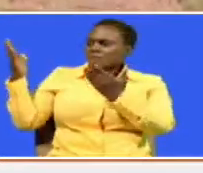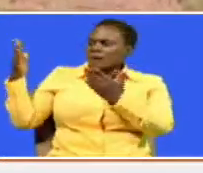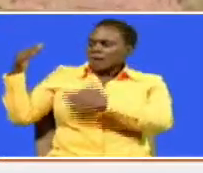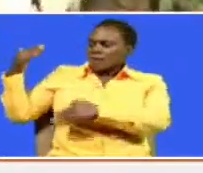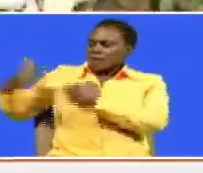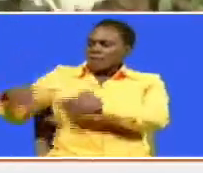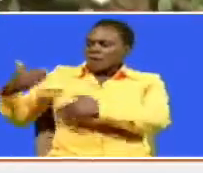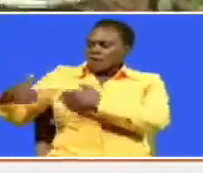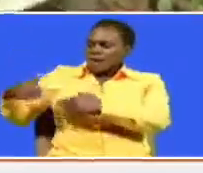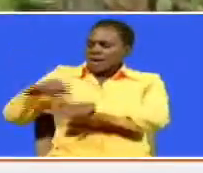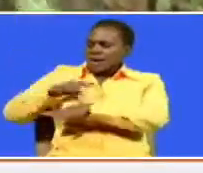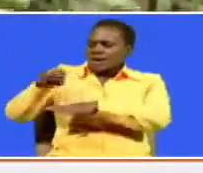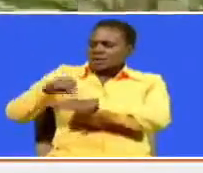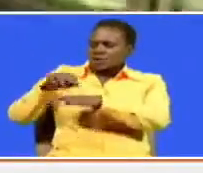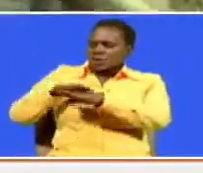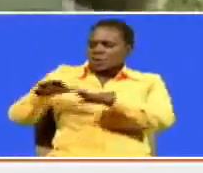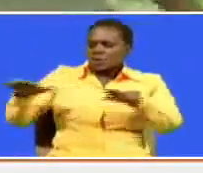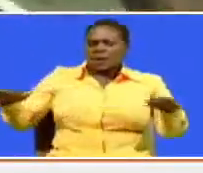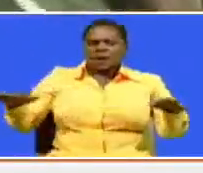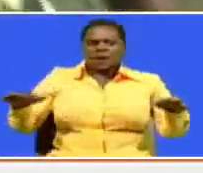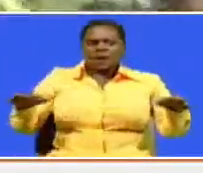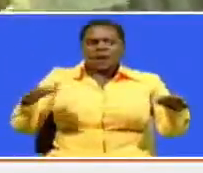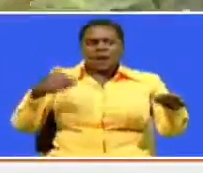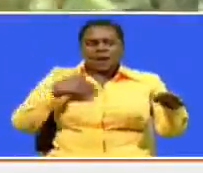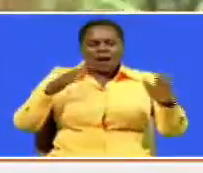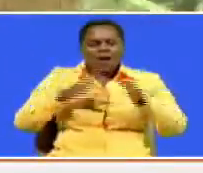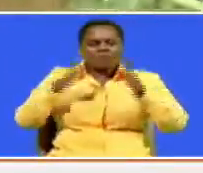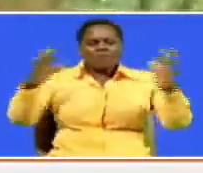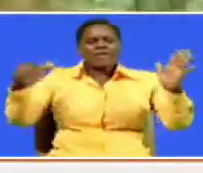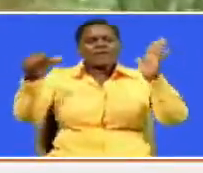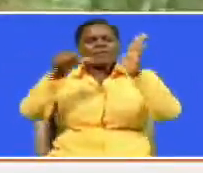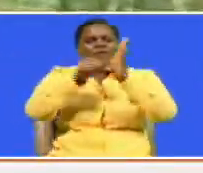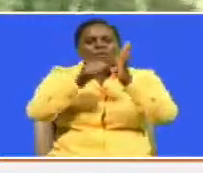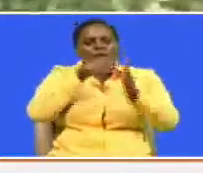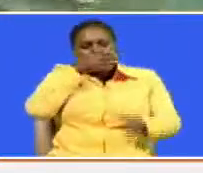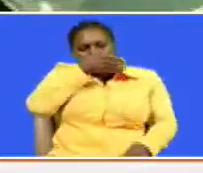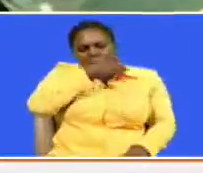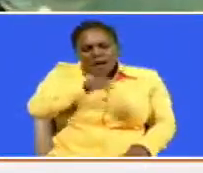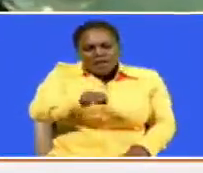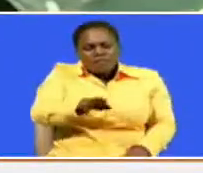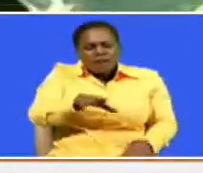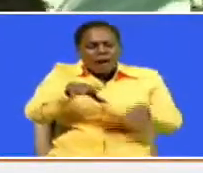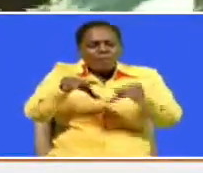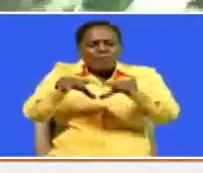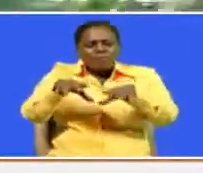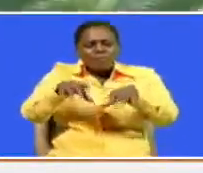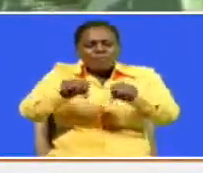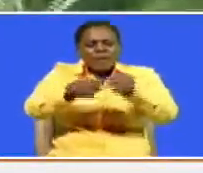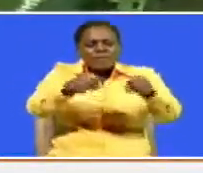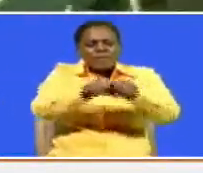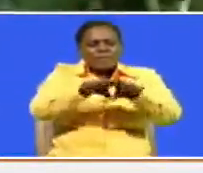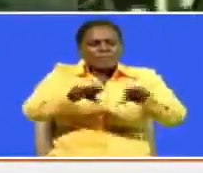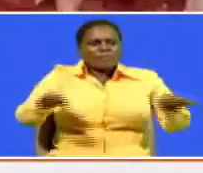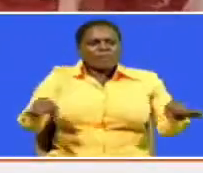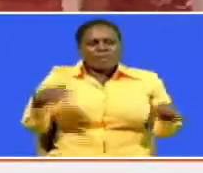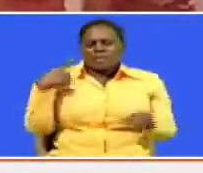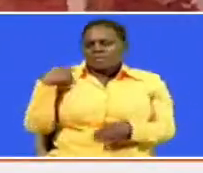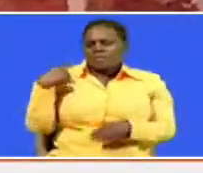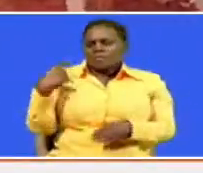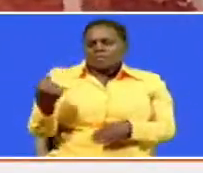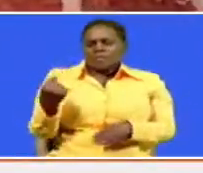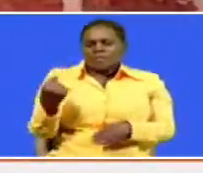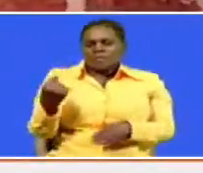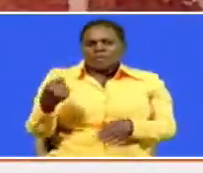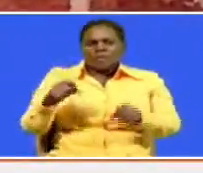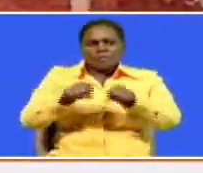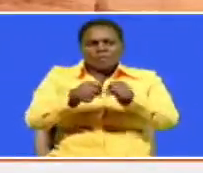borders the Tsavo National Park. The village has a very big problem, elephant invasion of farms. The elephants have in the recent past killed